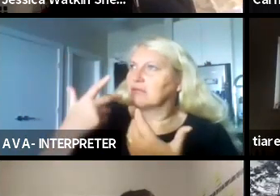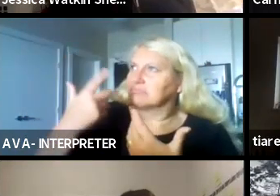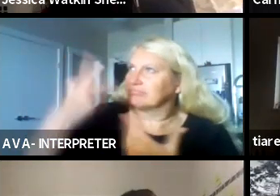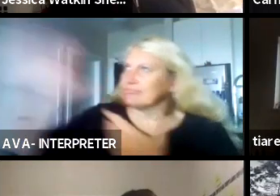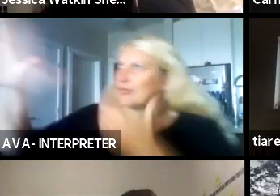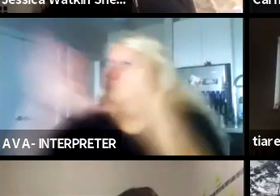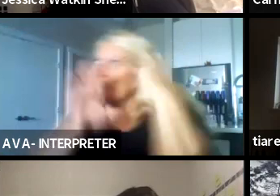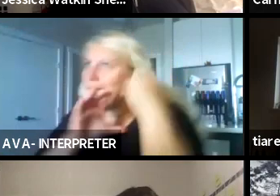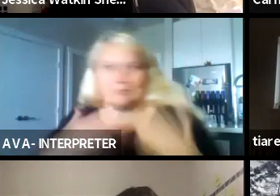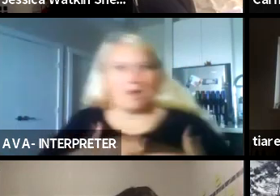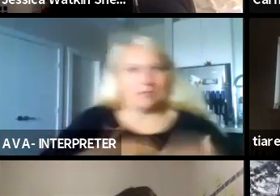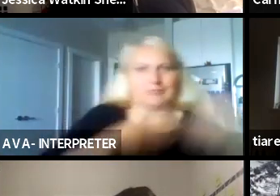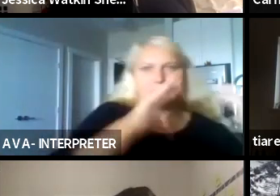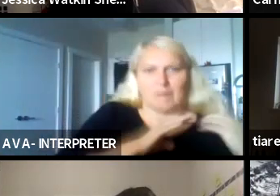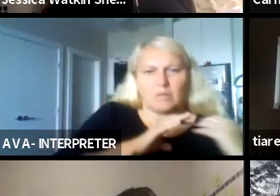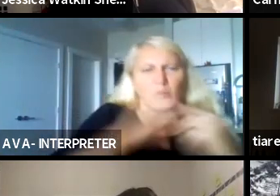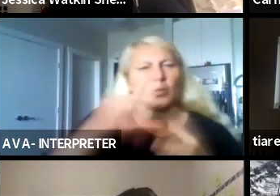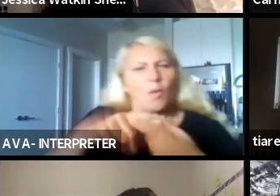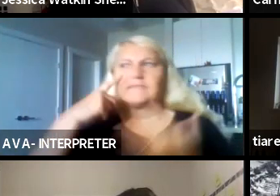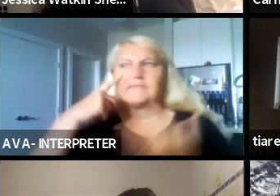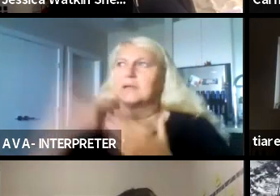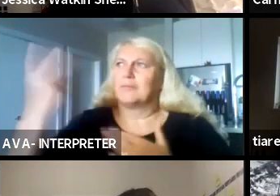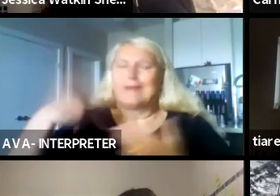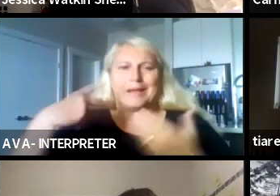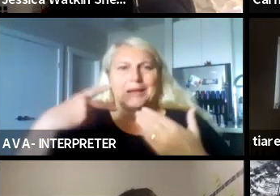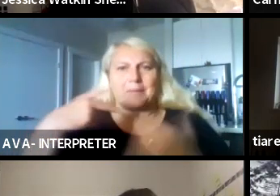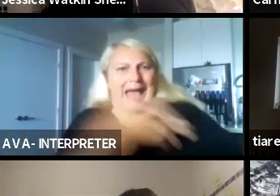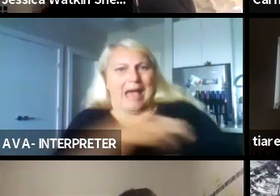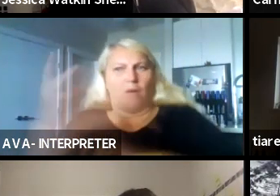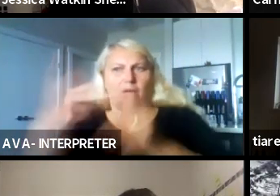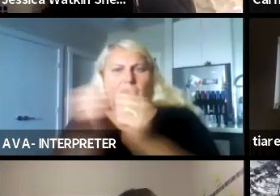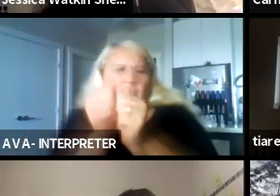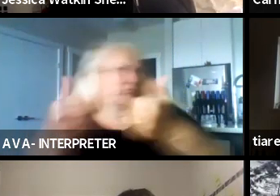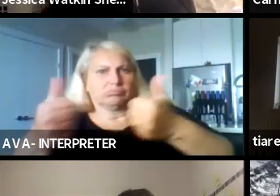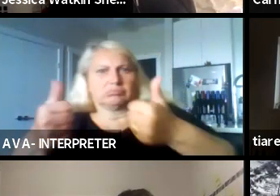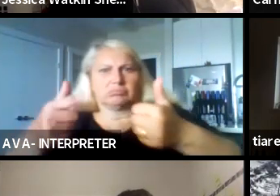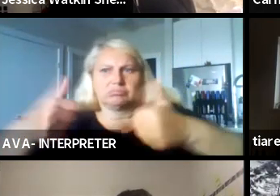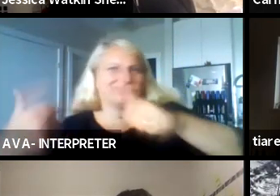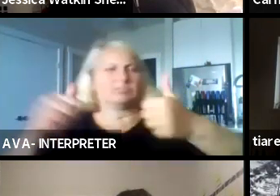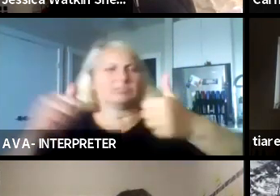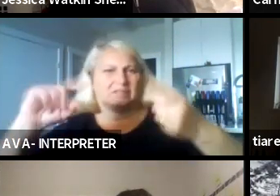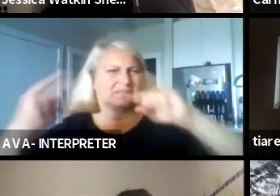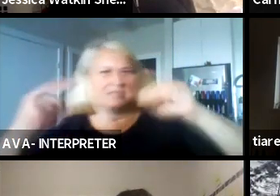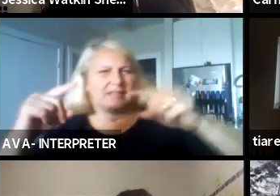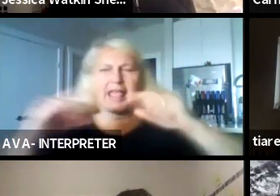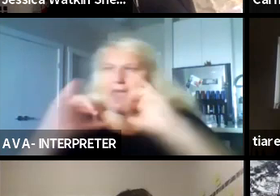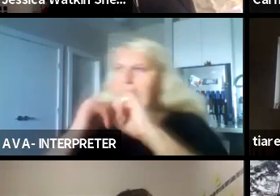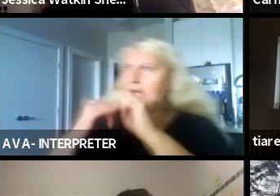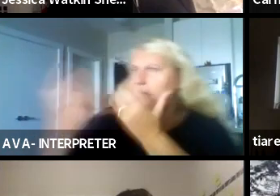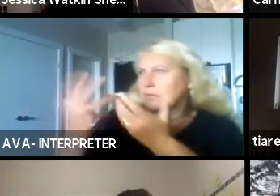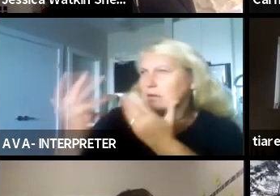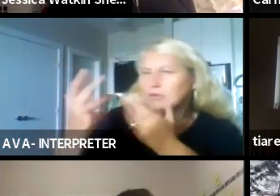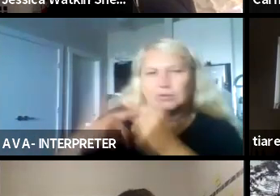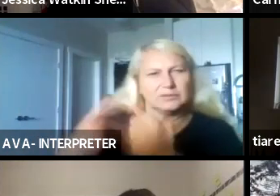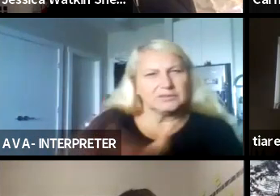micro and macro aggressions when there is a differential in power and access in the landscape of the virtual